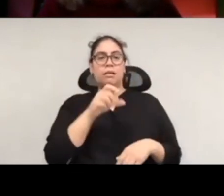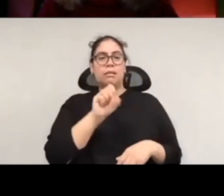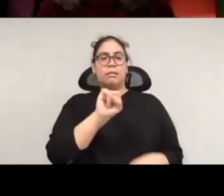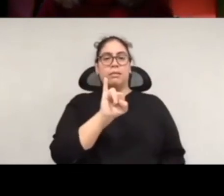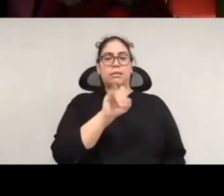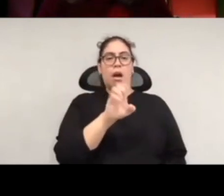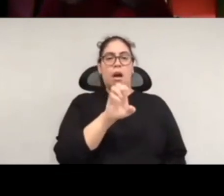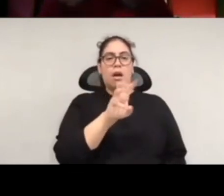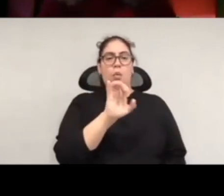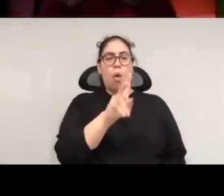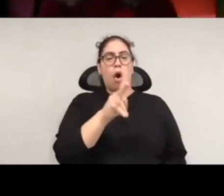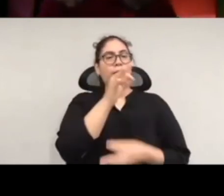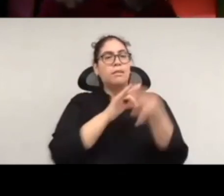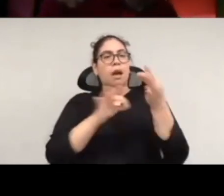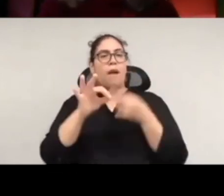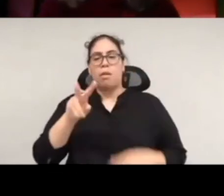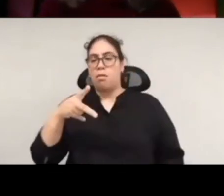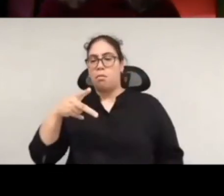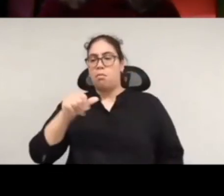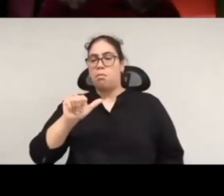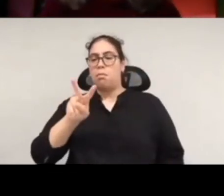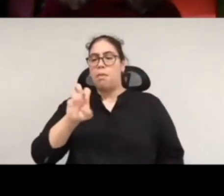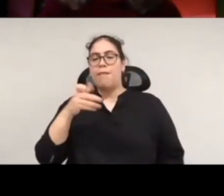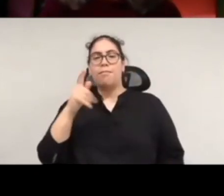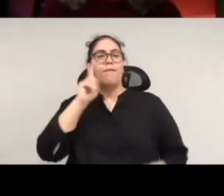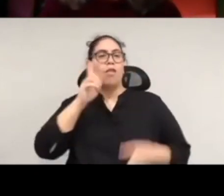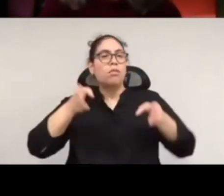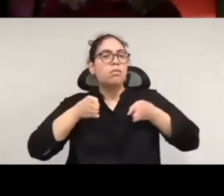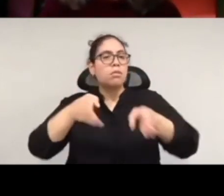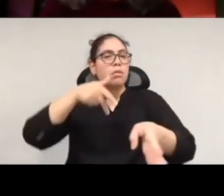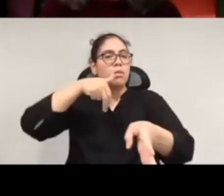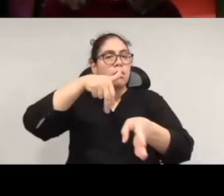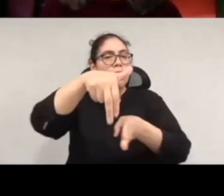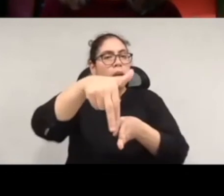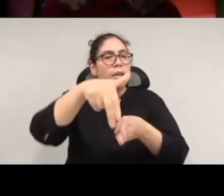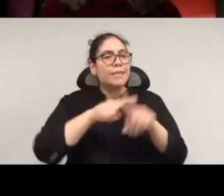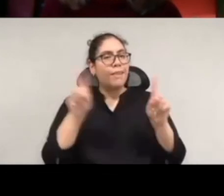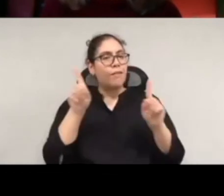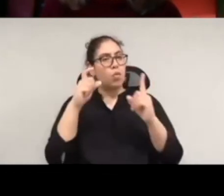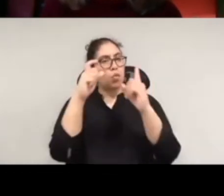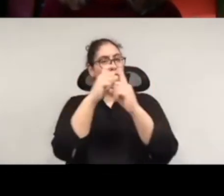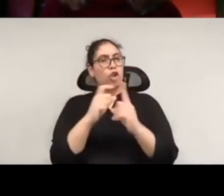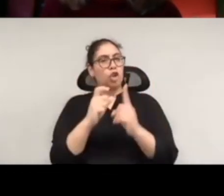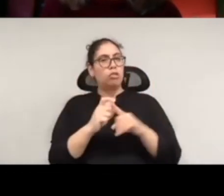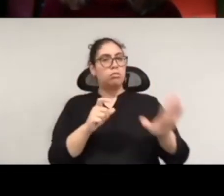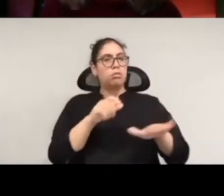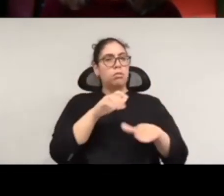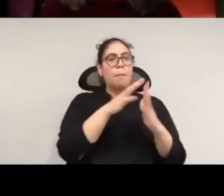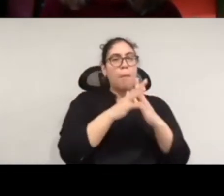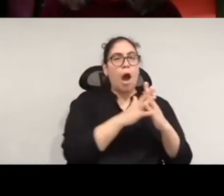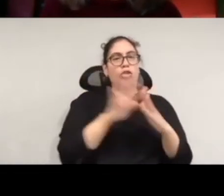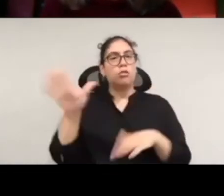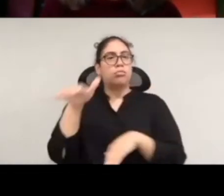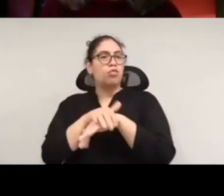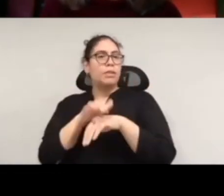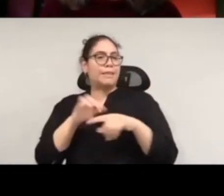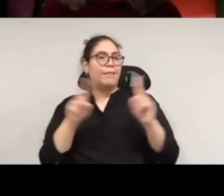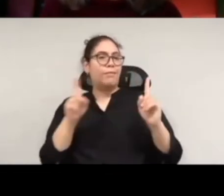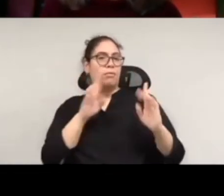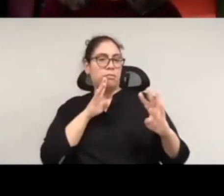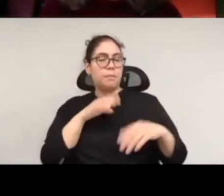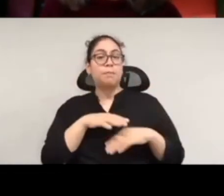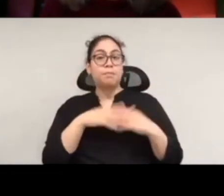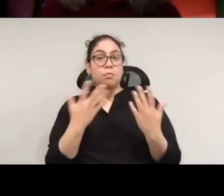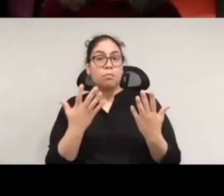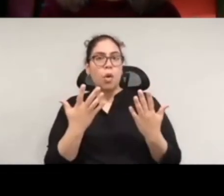So, there will be little bits and bobs that sort of get adjusted as we go. But by and large, the writer